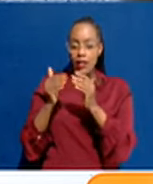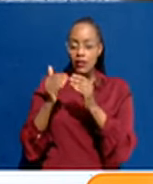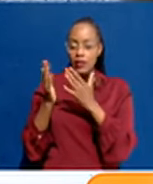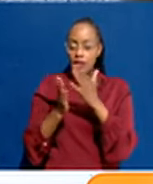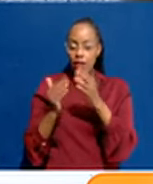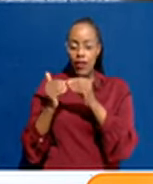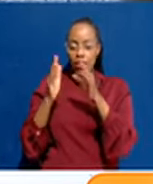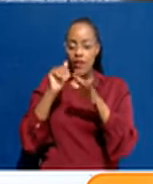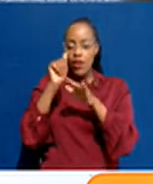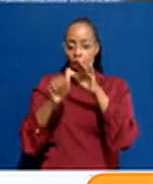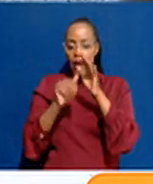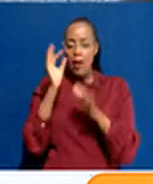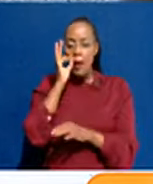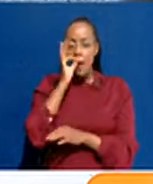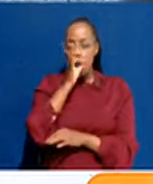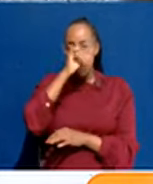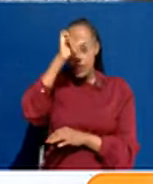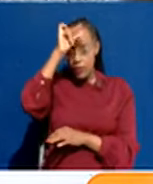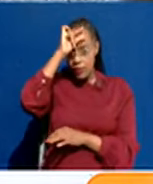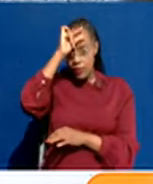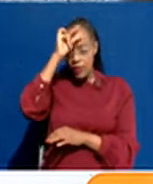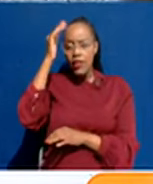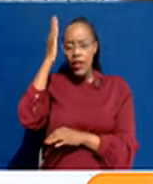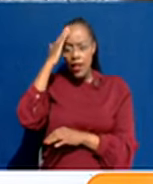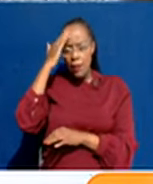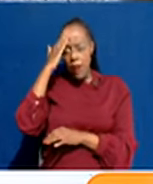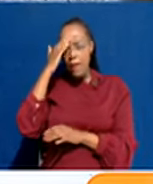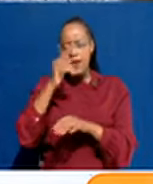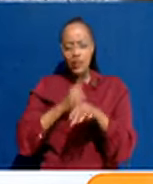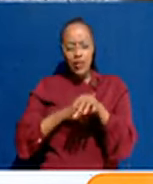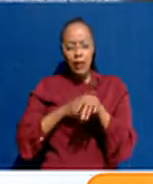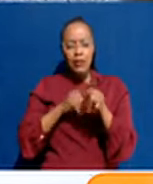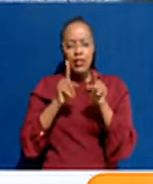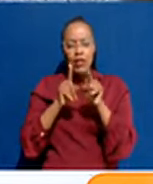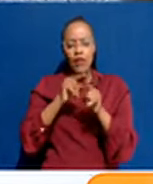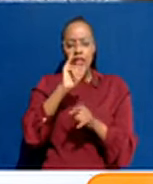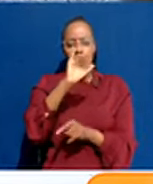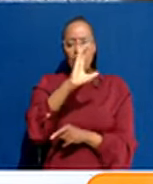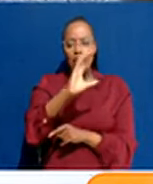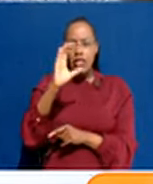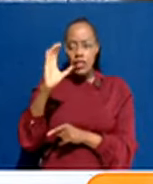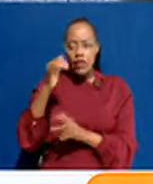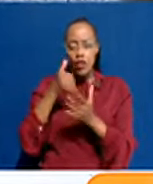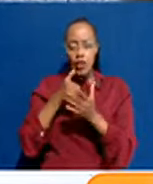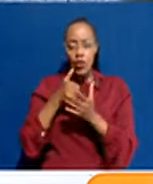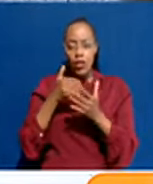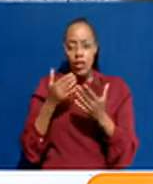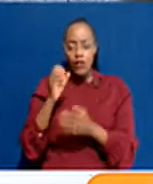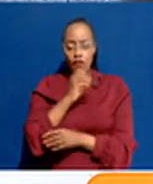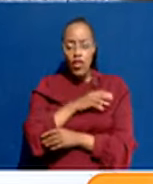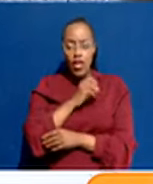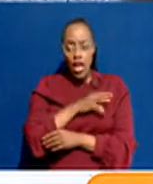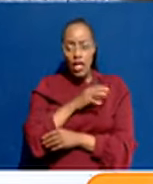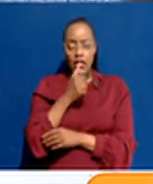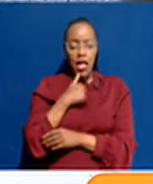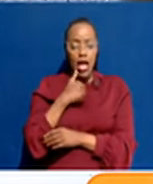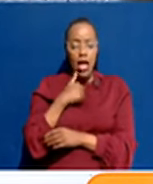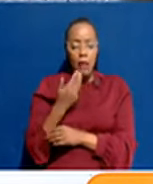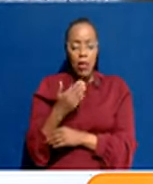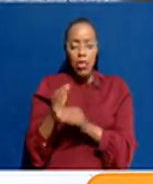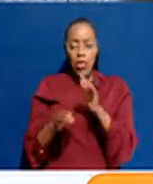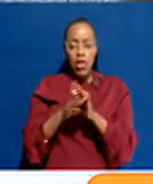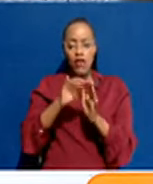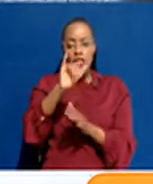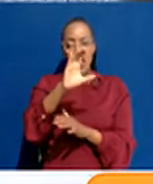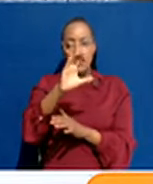Mwai Kibaki's government, recalls tense moments down the ICC corridors, including fears of being locked up at the